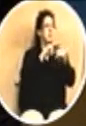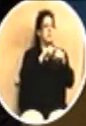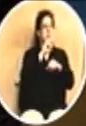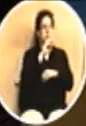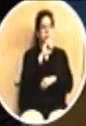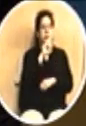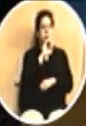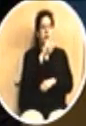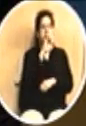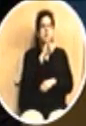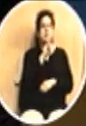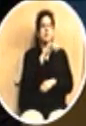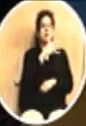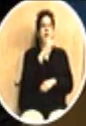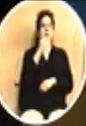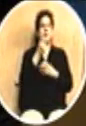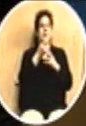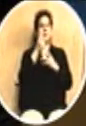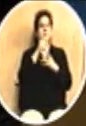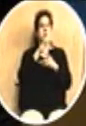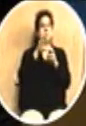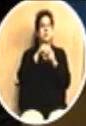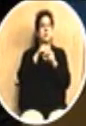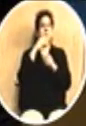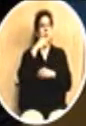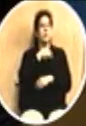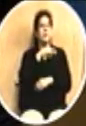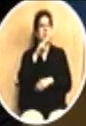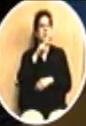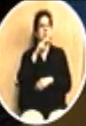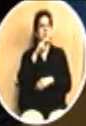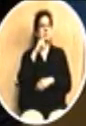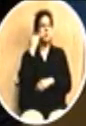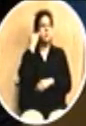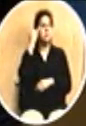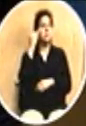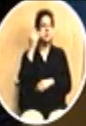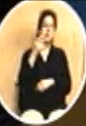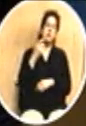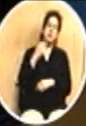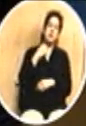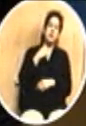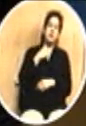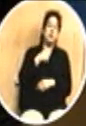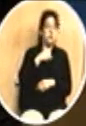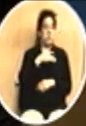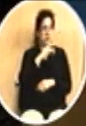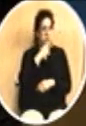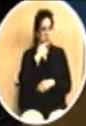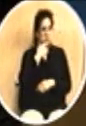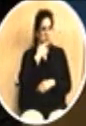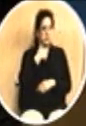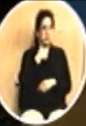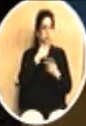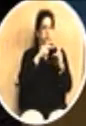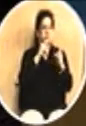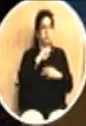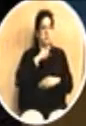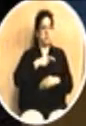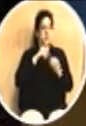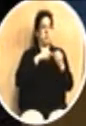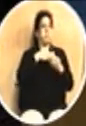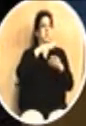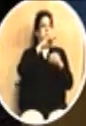can prevail in exclusion of religious principle. I would like to say that I'm very upset about my